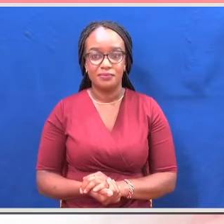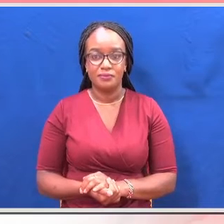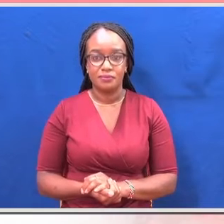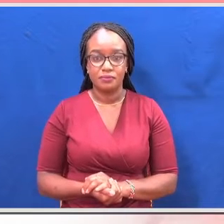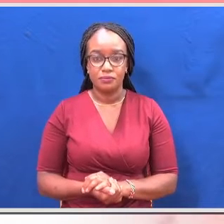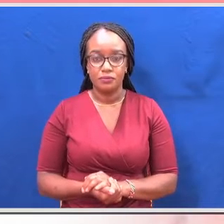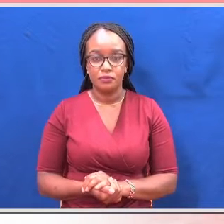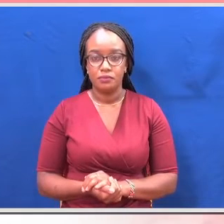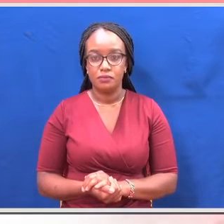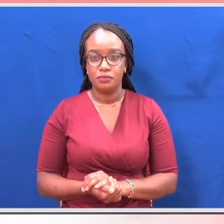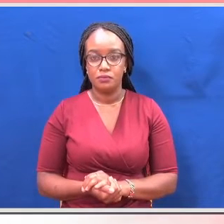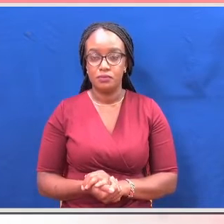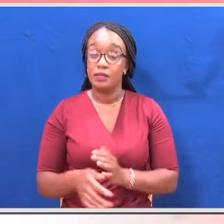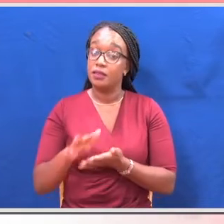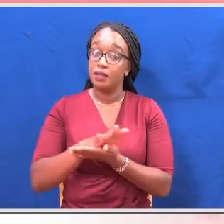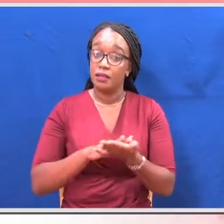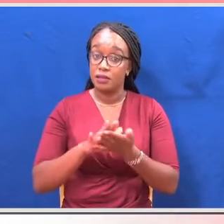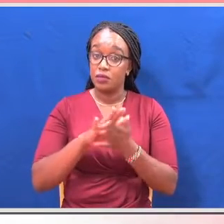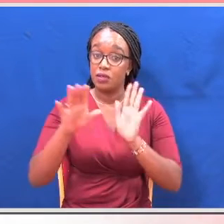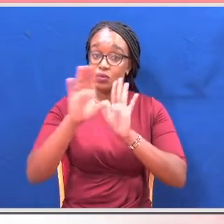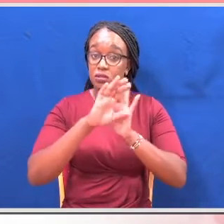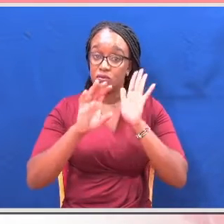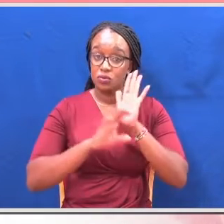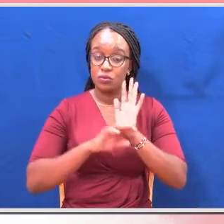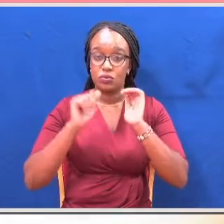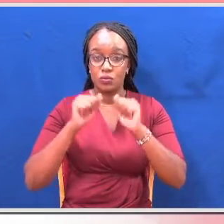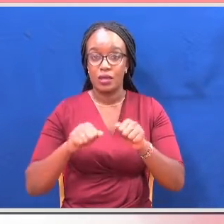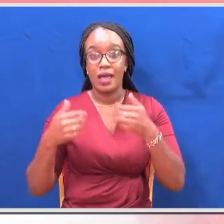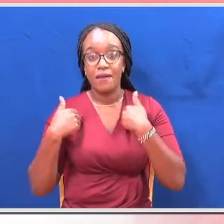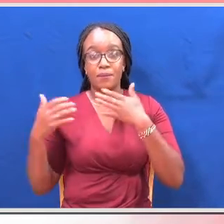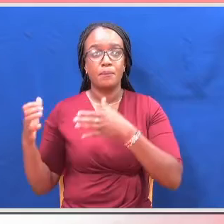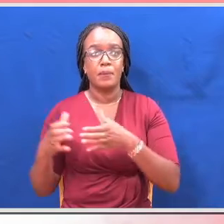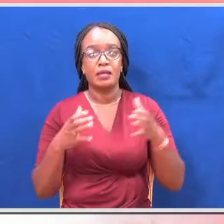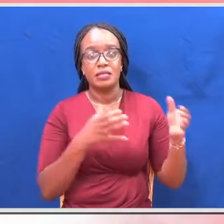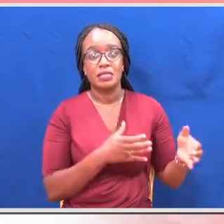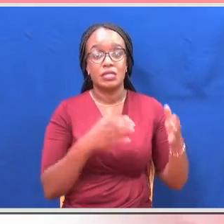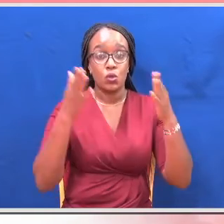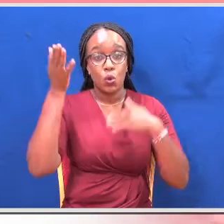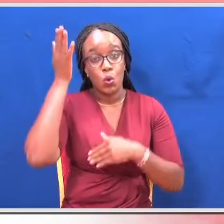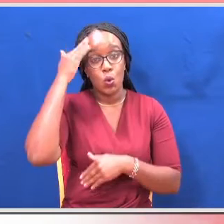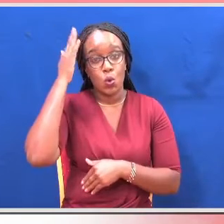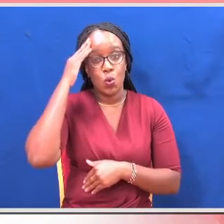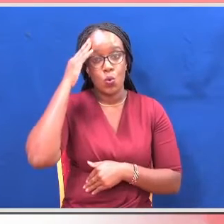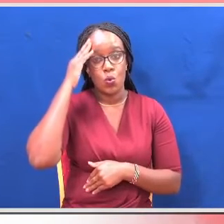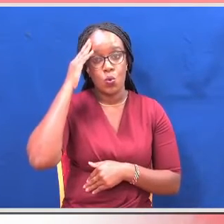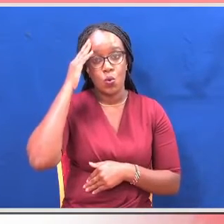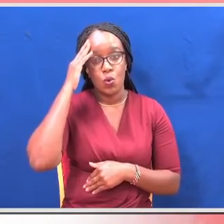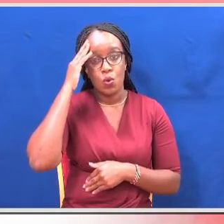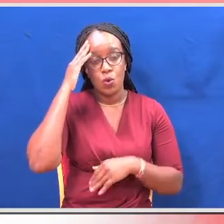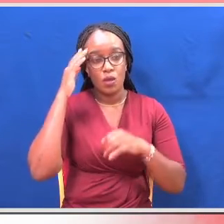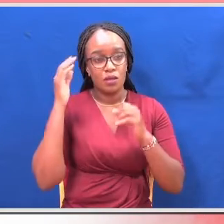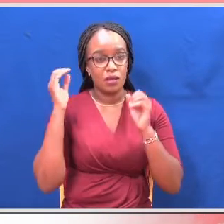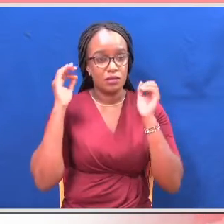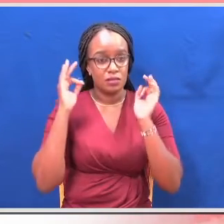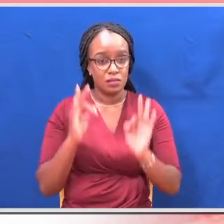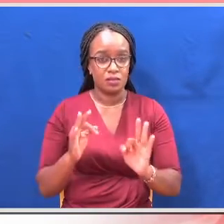president is a constitutional one. It's not a party issue anymore. The party can be dealt that way. But removing him from the